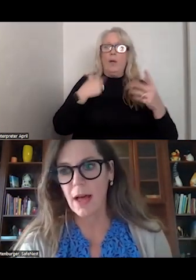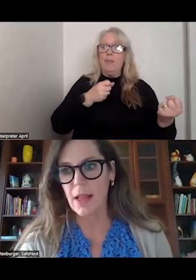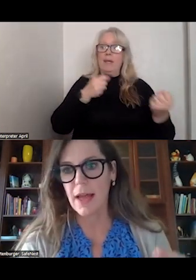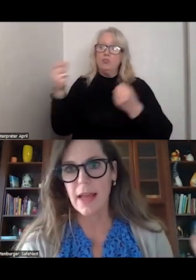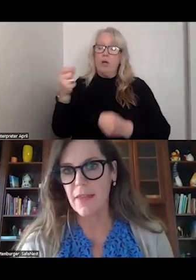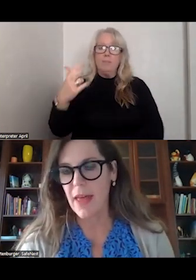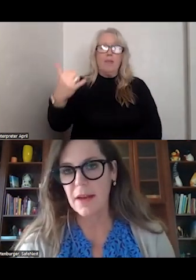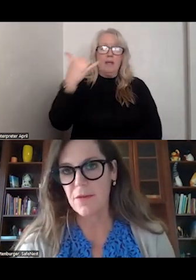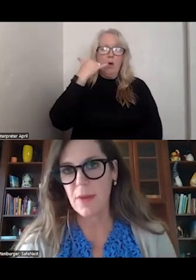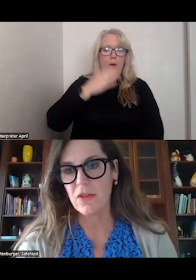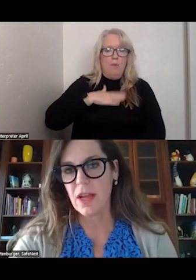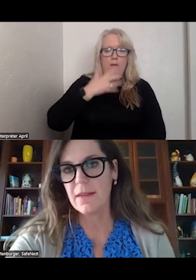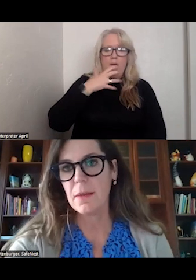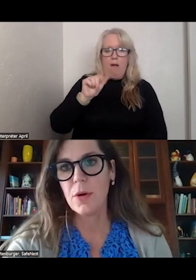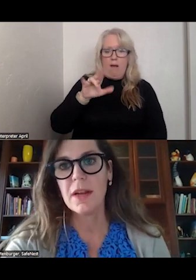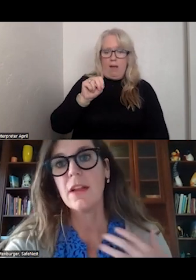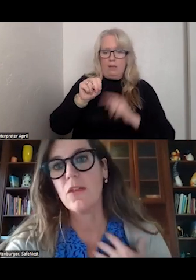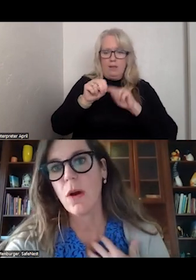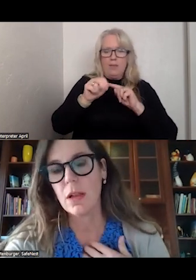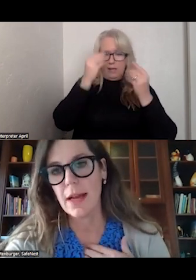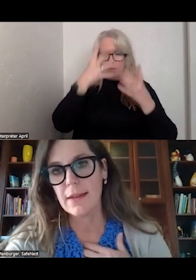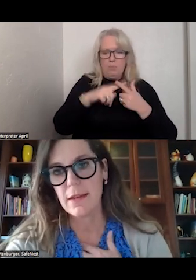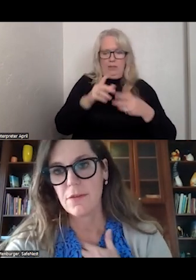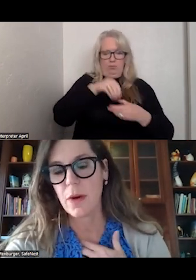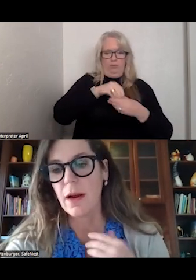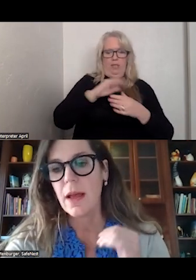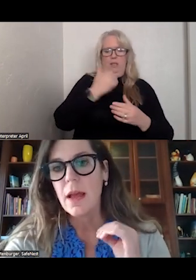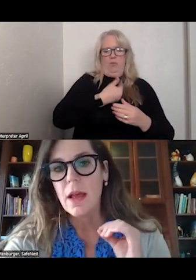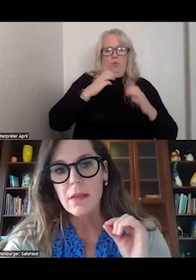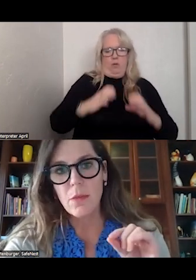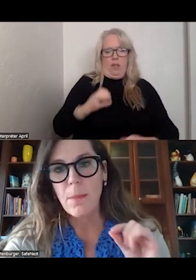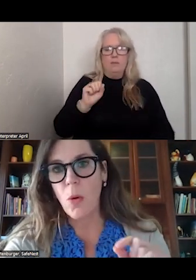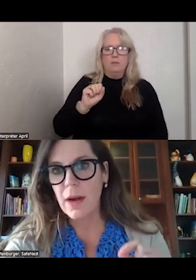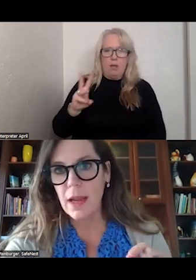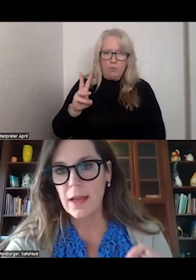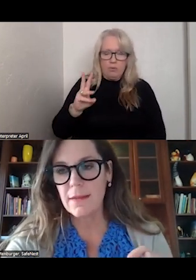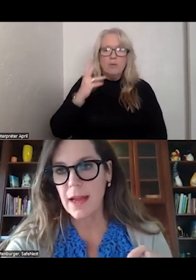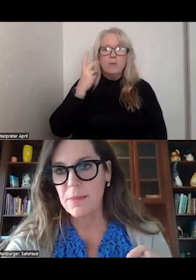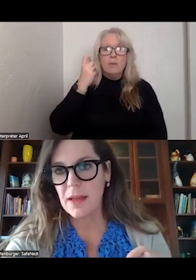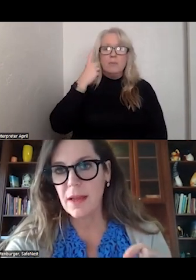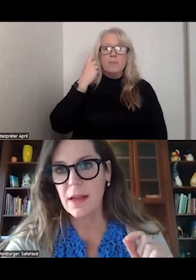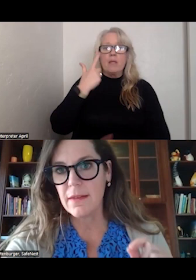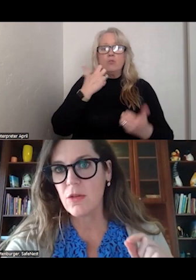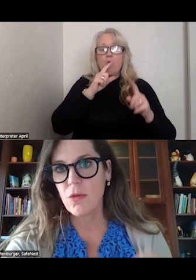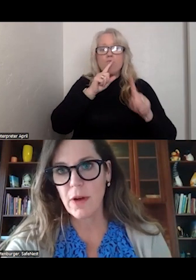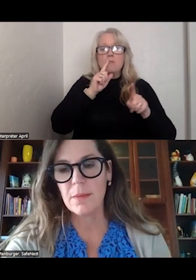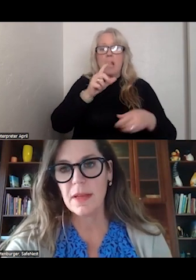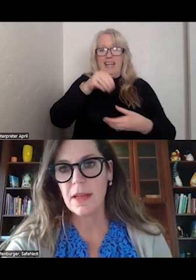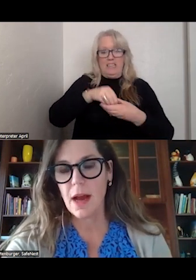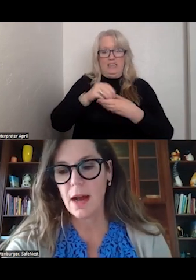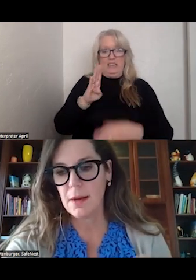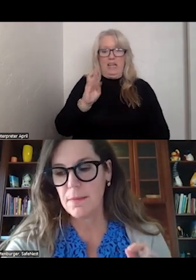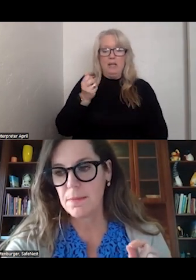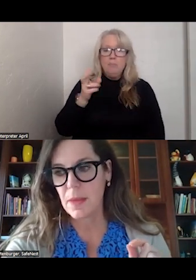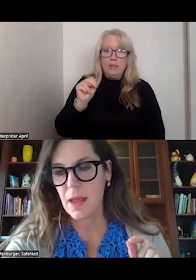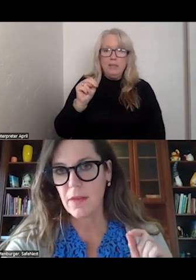my hotline, and that information gets inputted into our client software. The reporting inside Beacon is